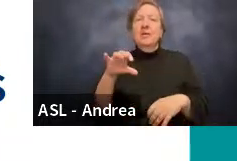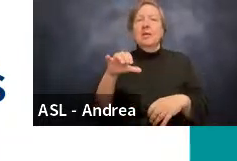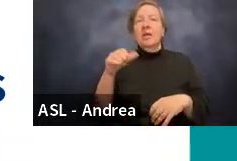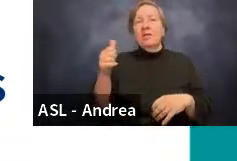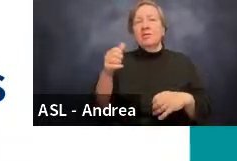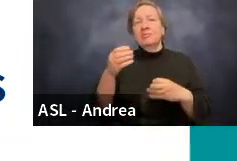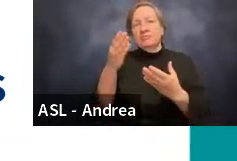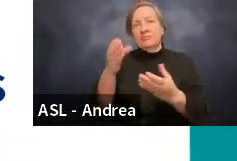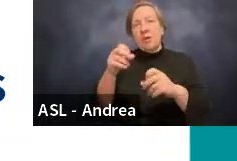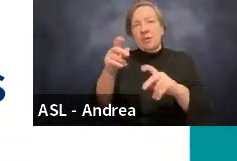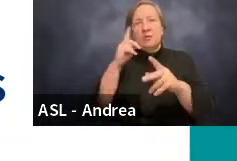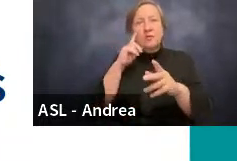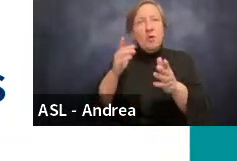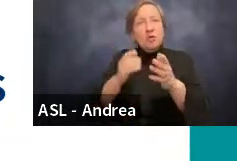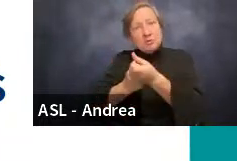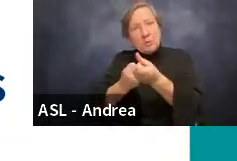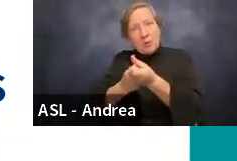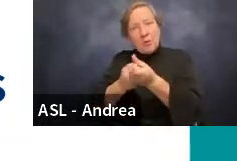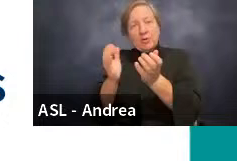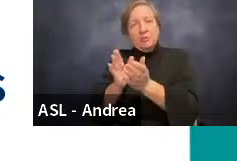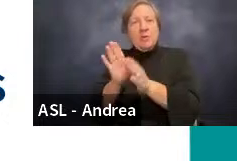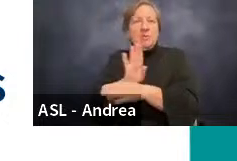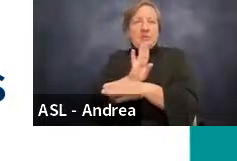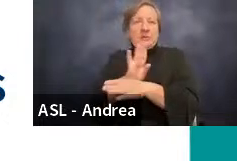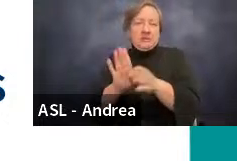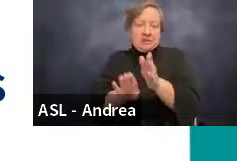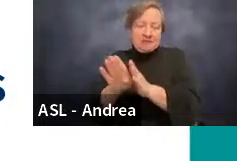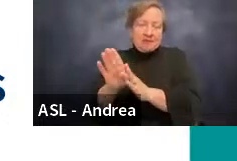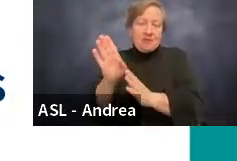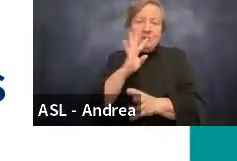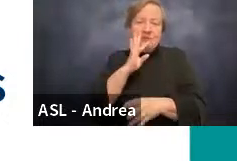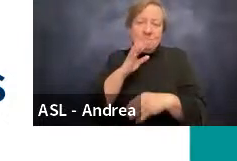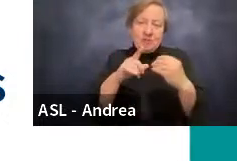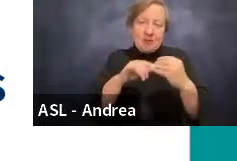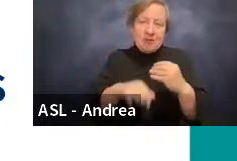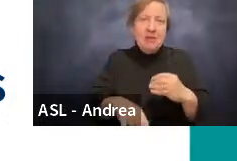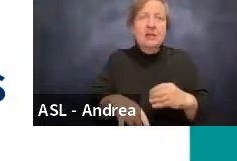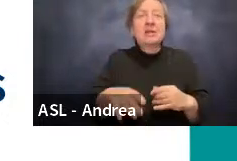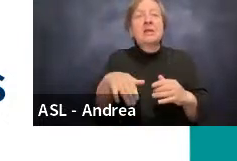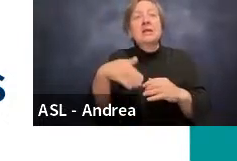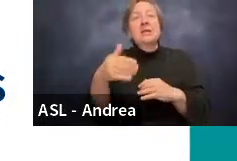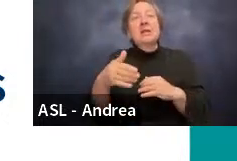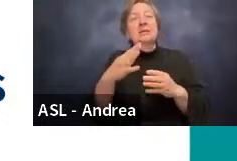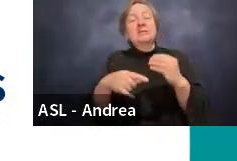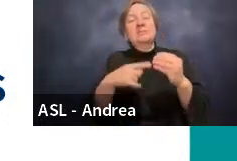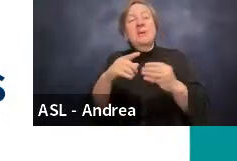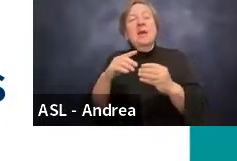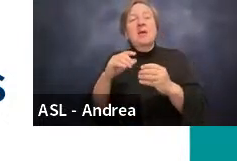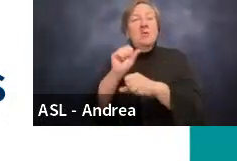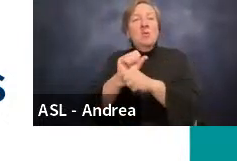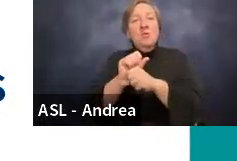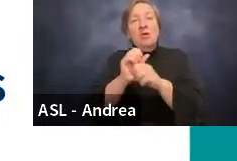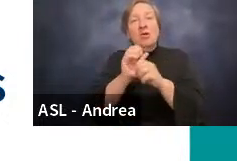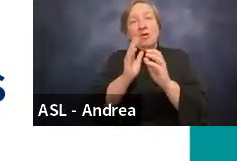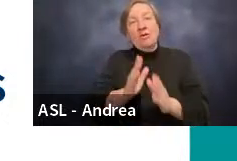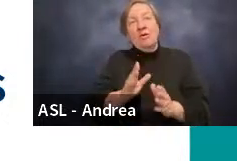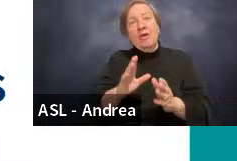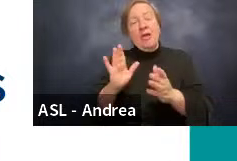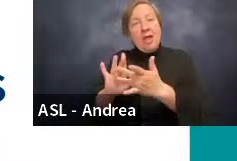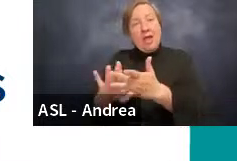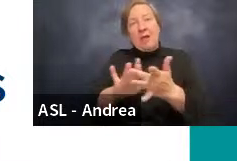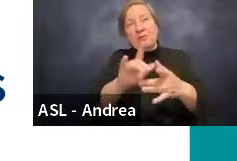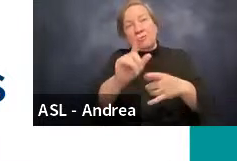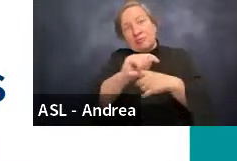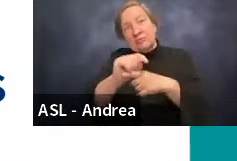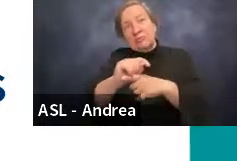business development. So we've talked quite a bit about that today. Next piece is around workforce outreach and training. So prioritize creating